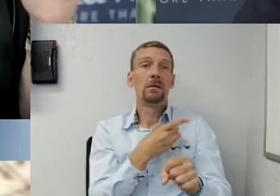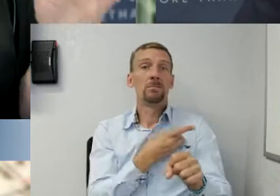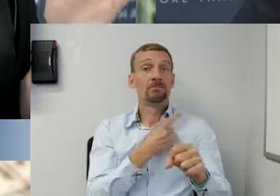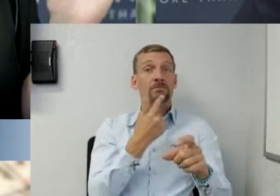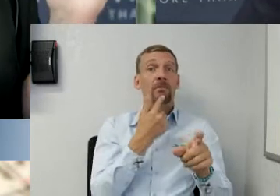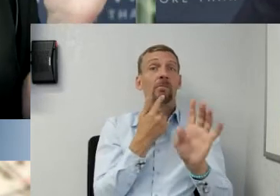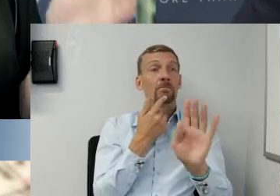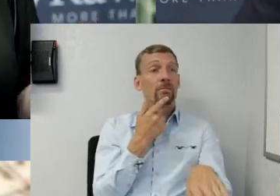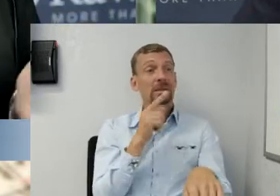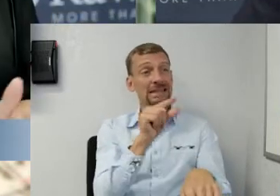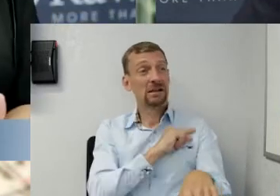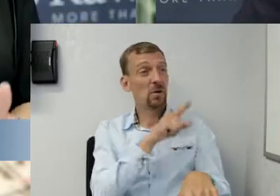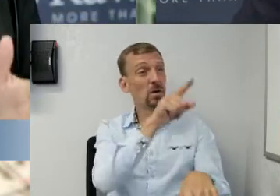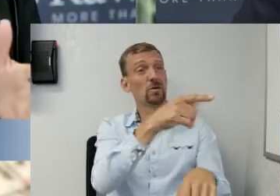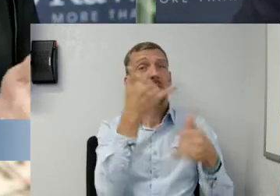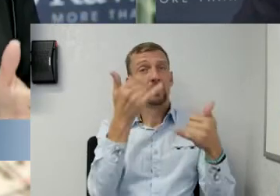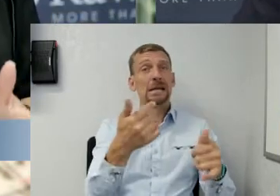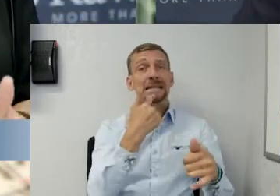the